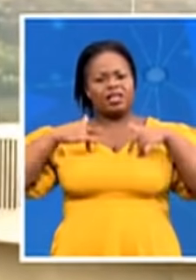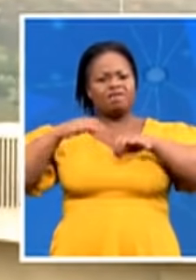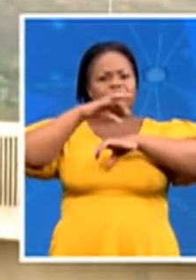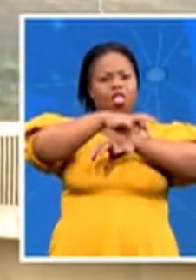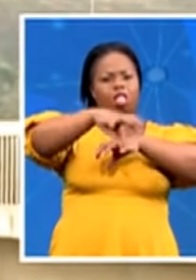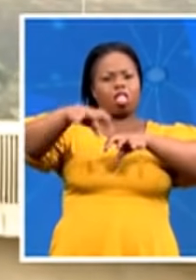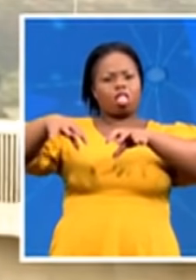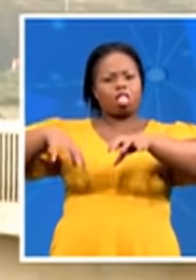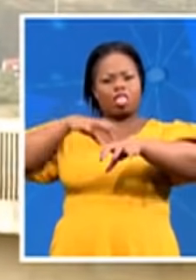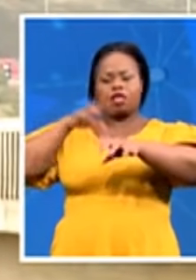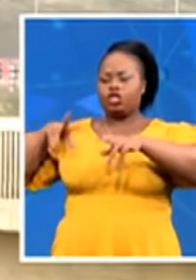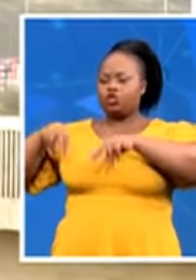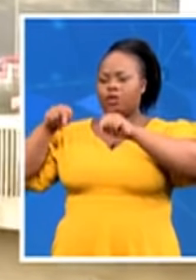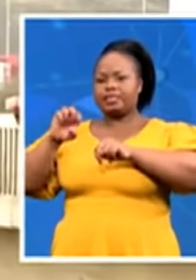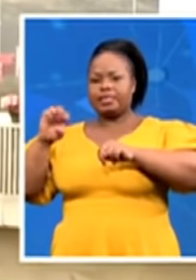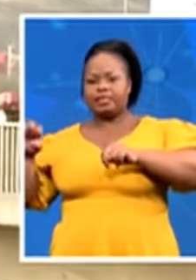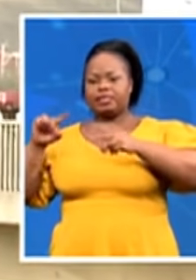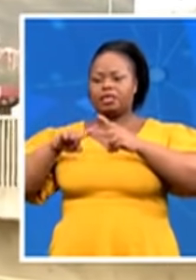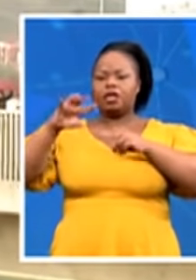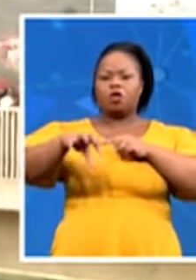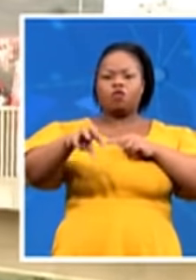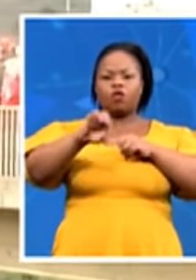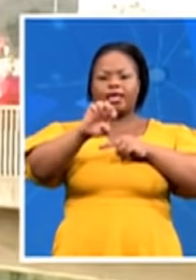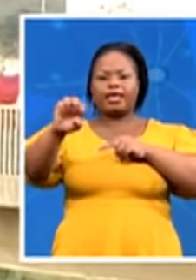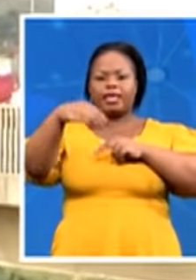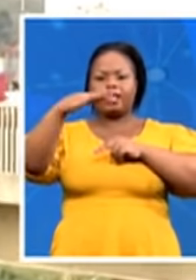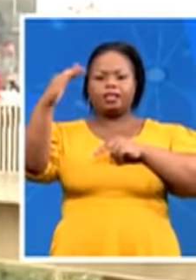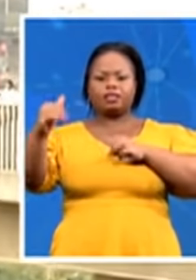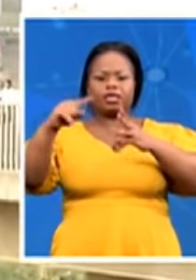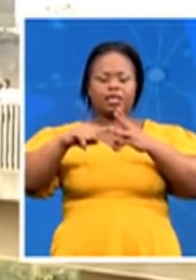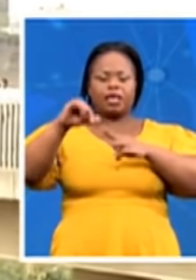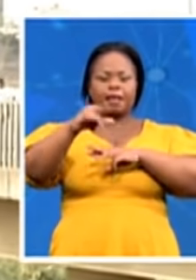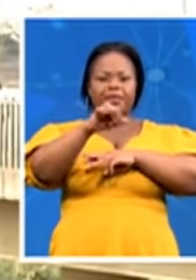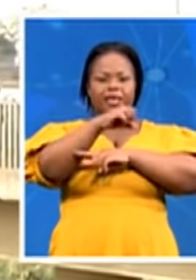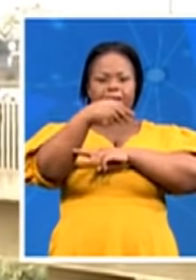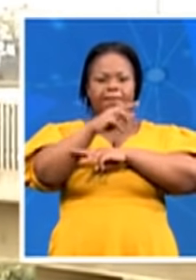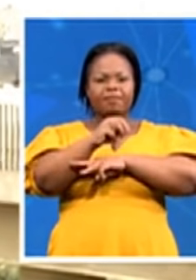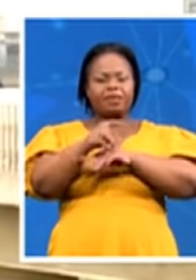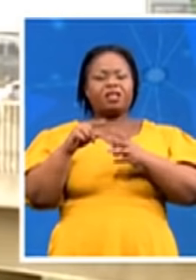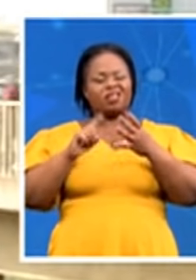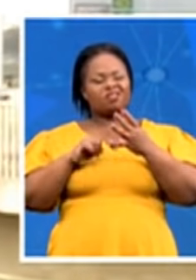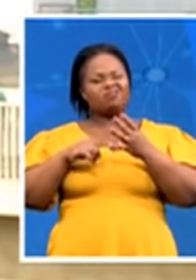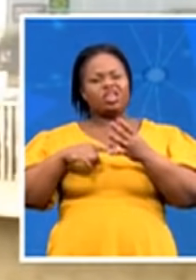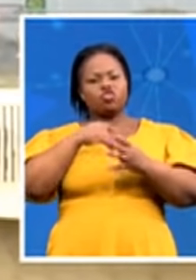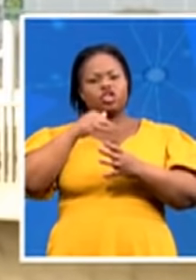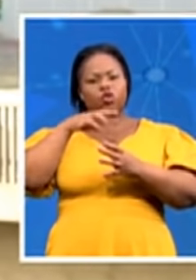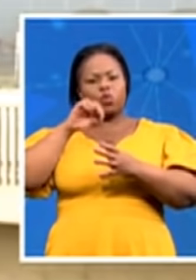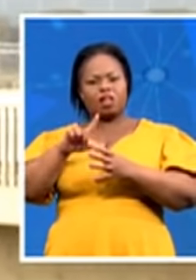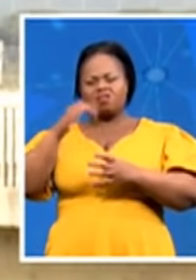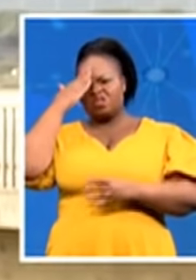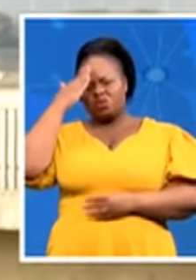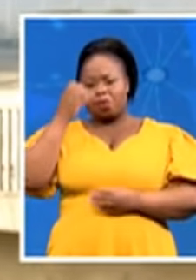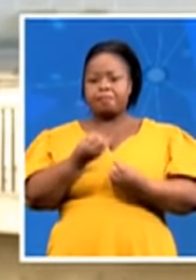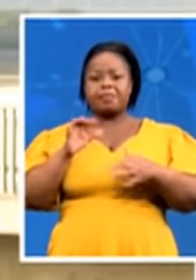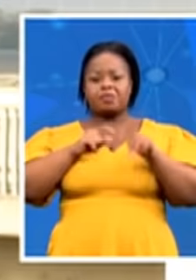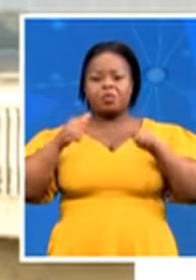Hills, Effingham and Greenwood Park. And we do know that most of the looters have now